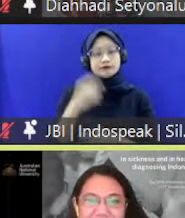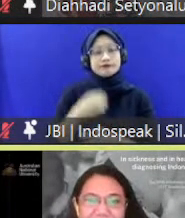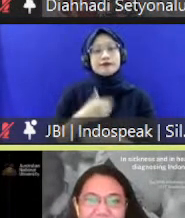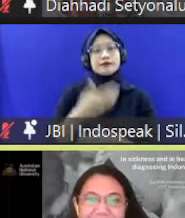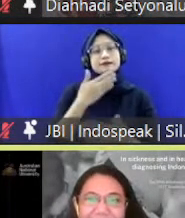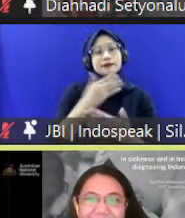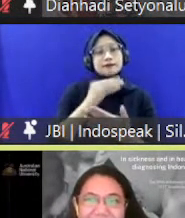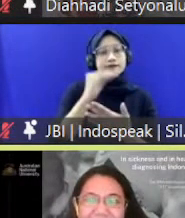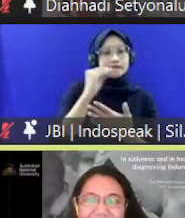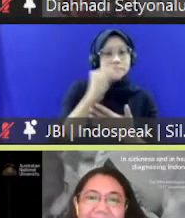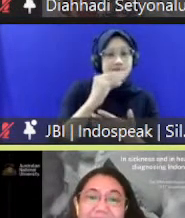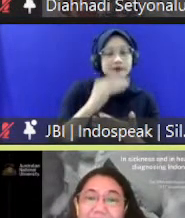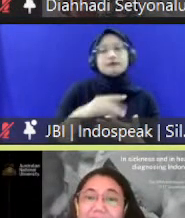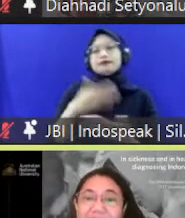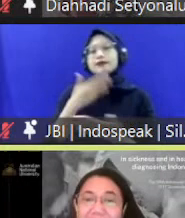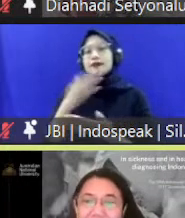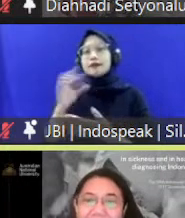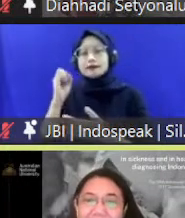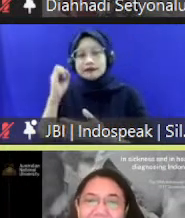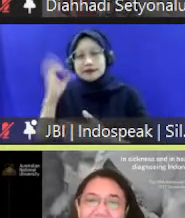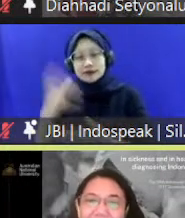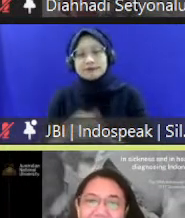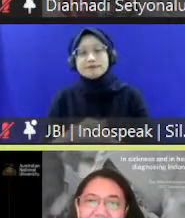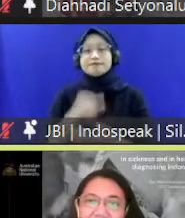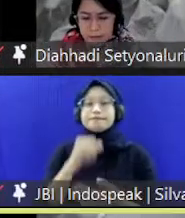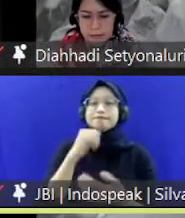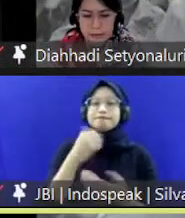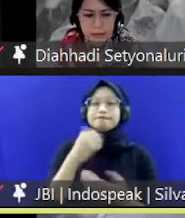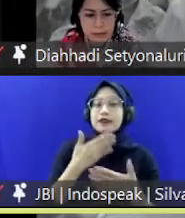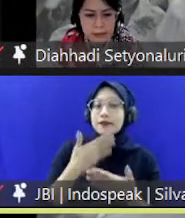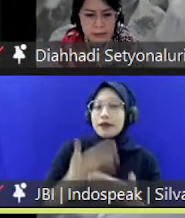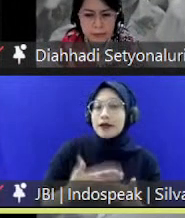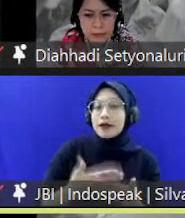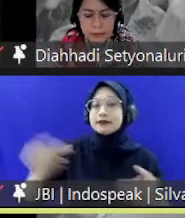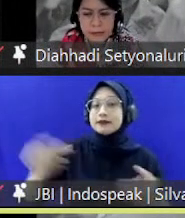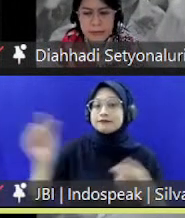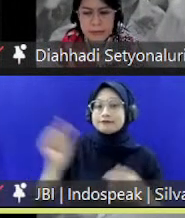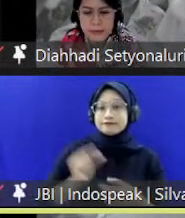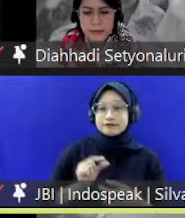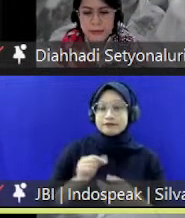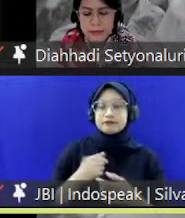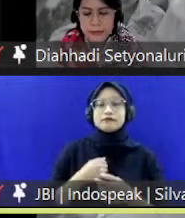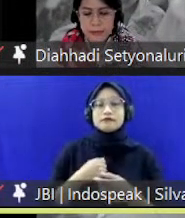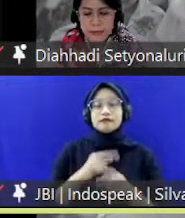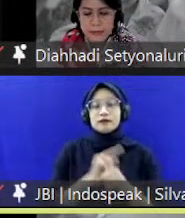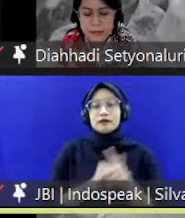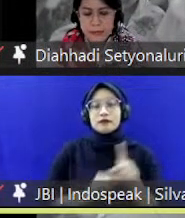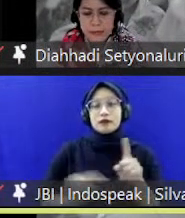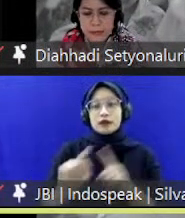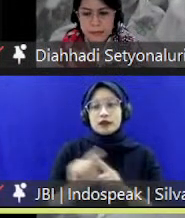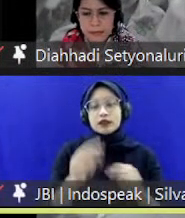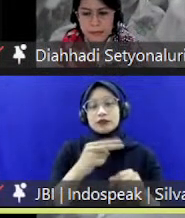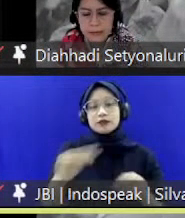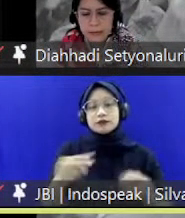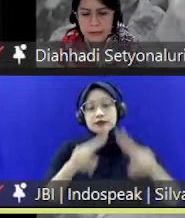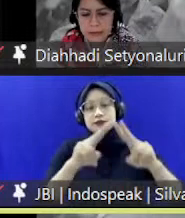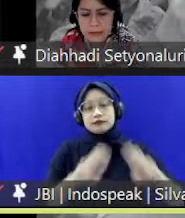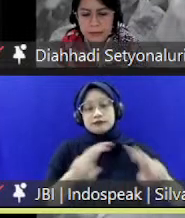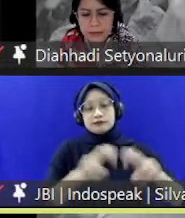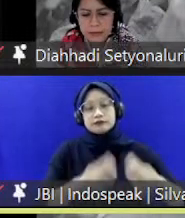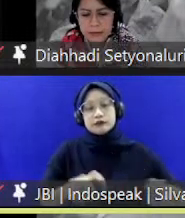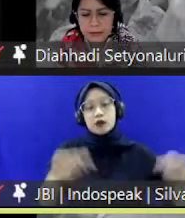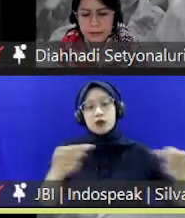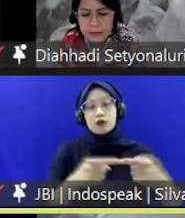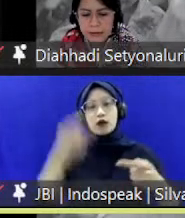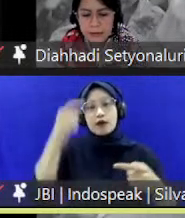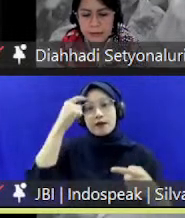afternoon, everyone, and thank you for having me here. I'm here on behalf of the Indonesian research team for Together for Mental Health, which